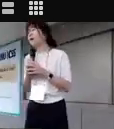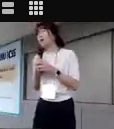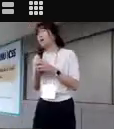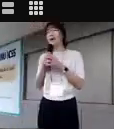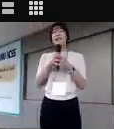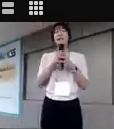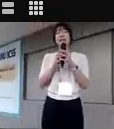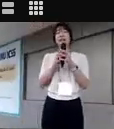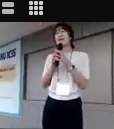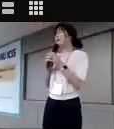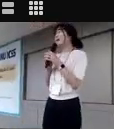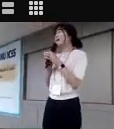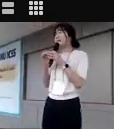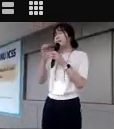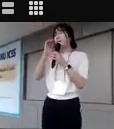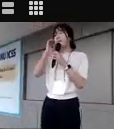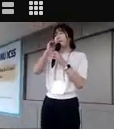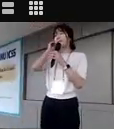I'll get started.